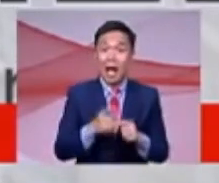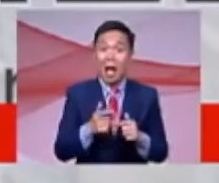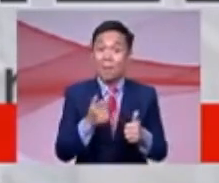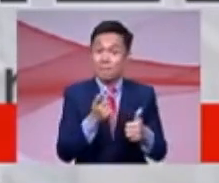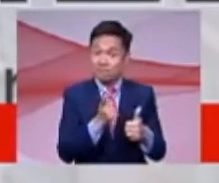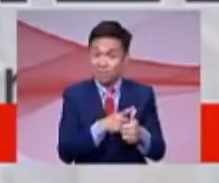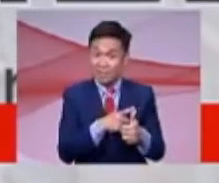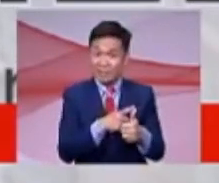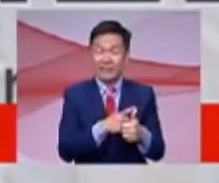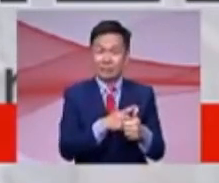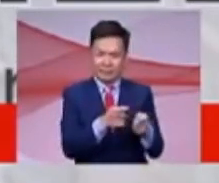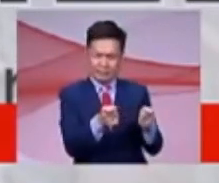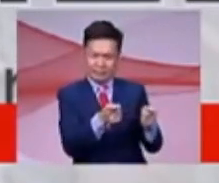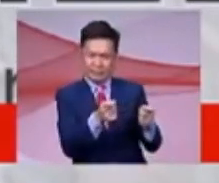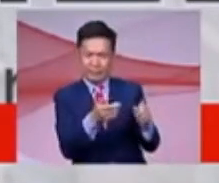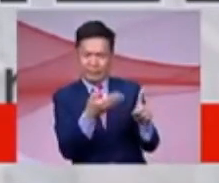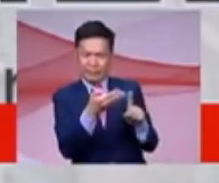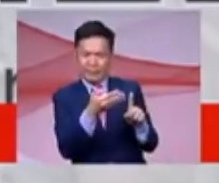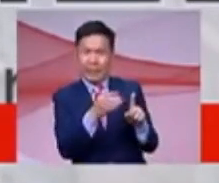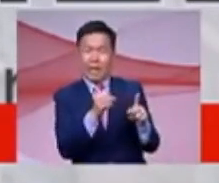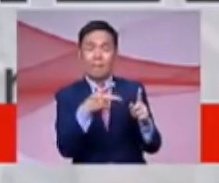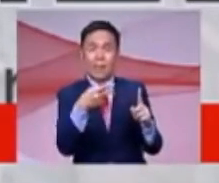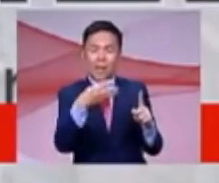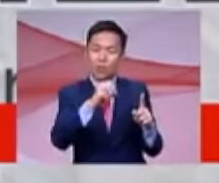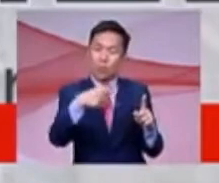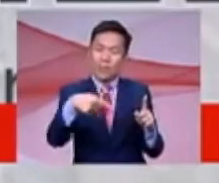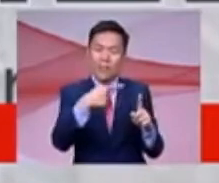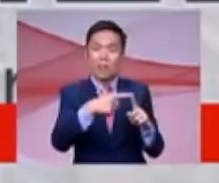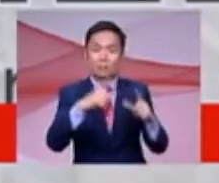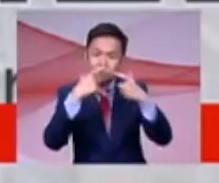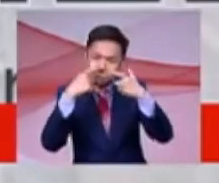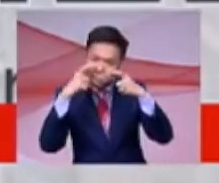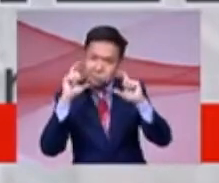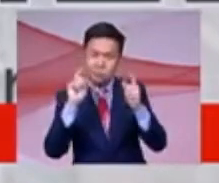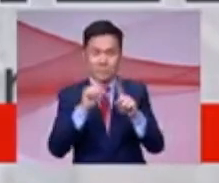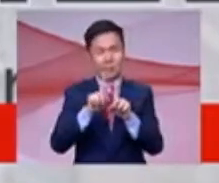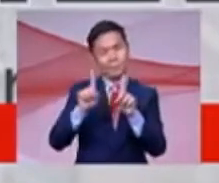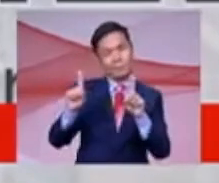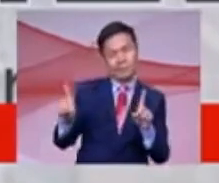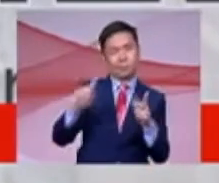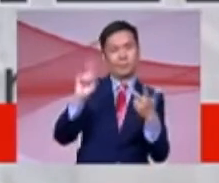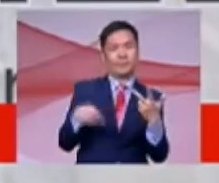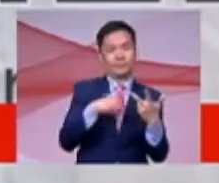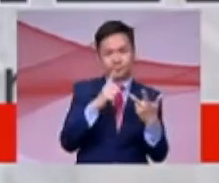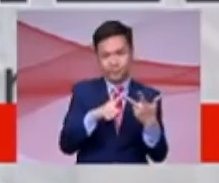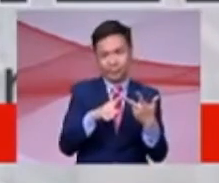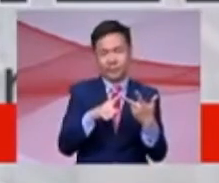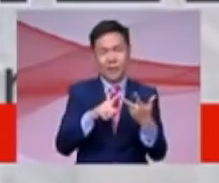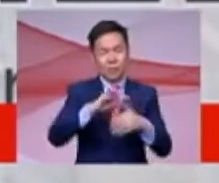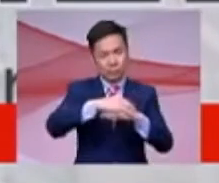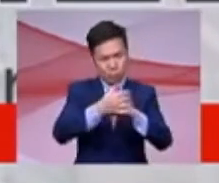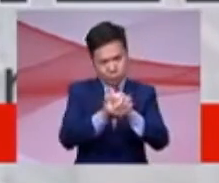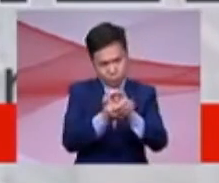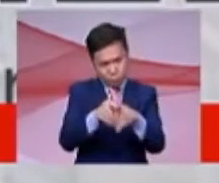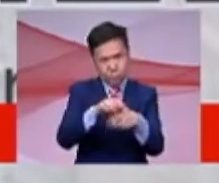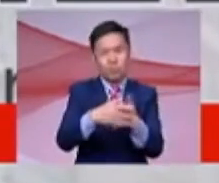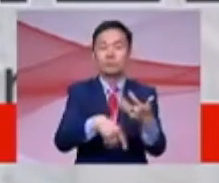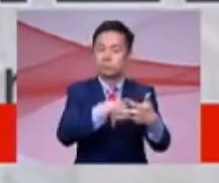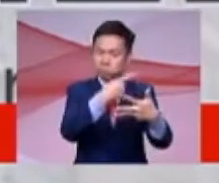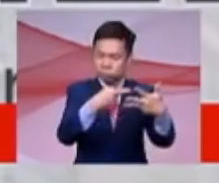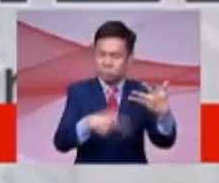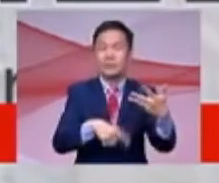tightening our public health measures, putting on a mask, physical distancing, frequently wash your hand, and